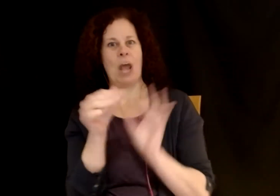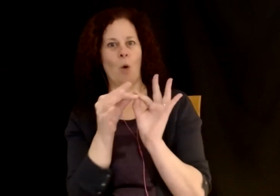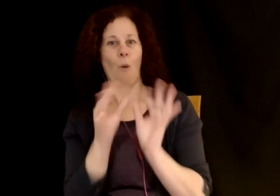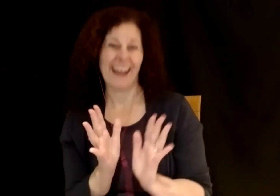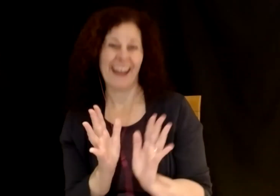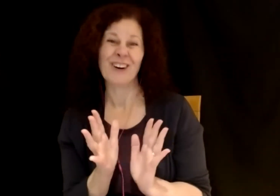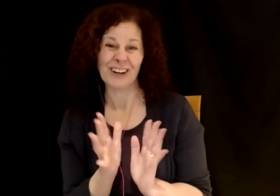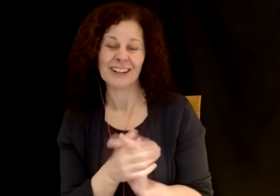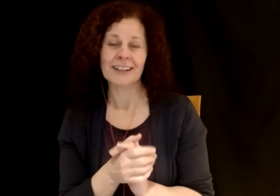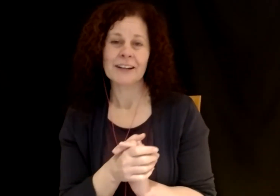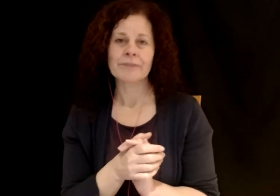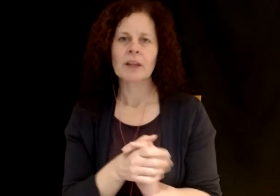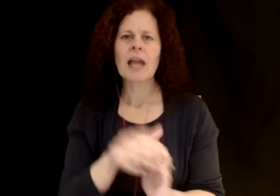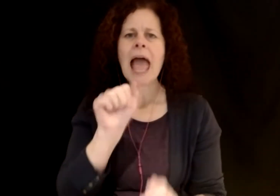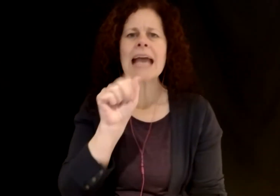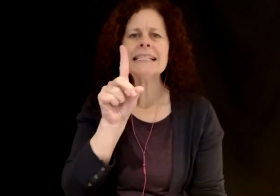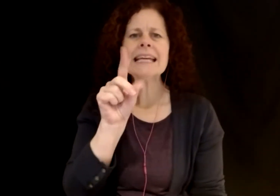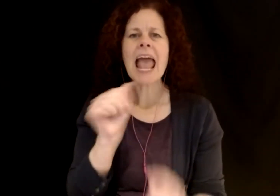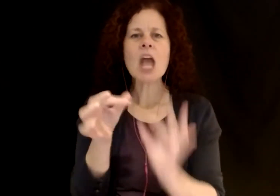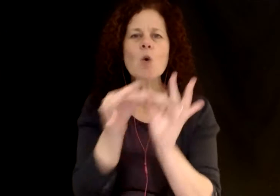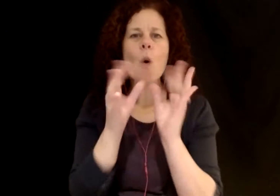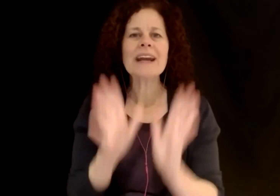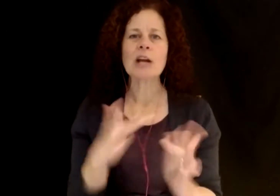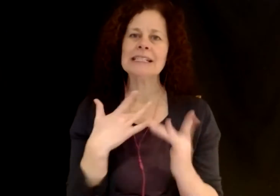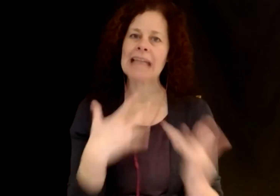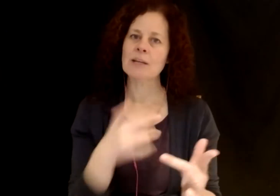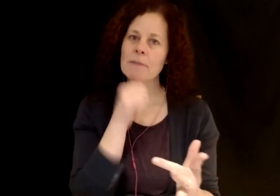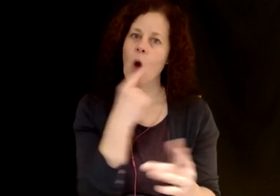another position, and ADA coordinator is another hat that they wear.